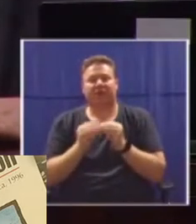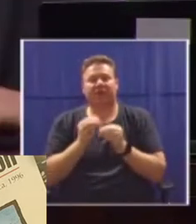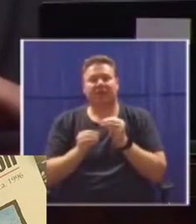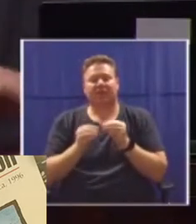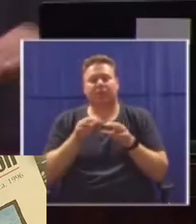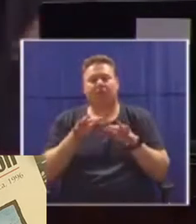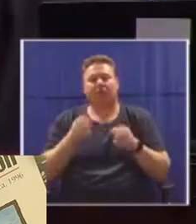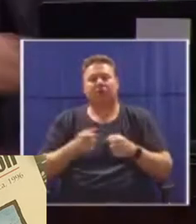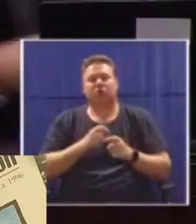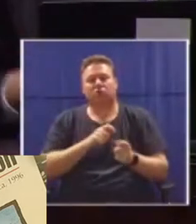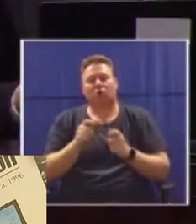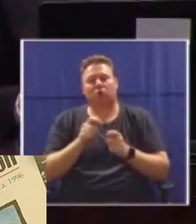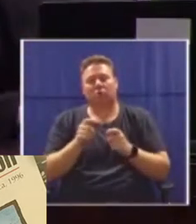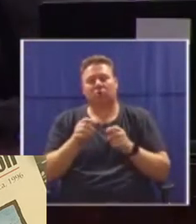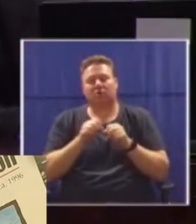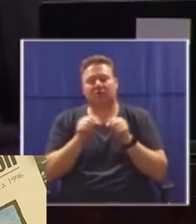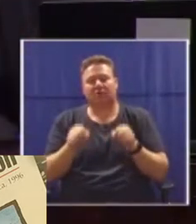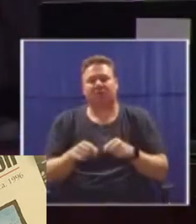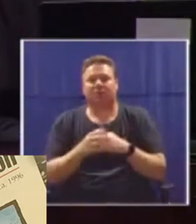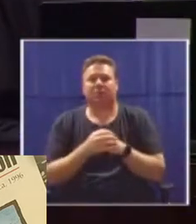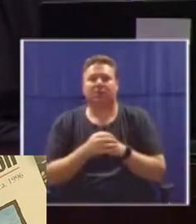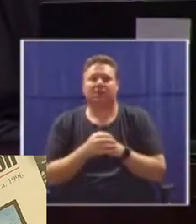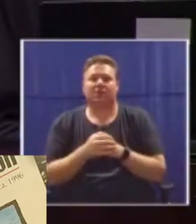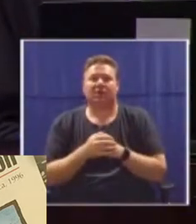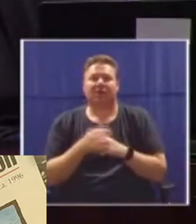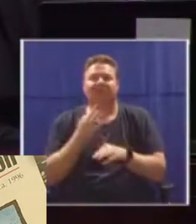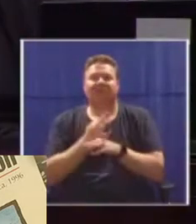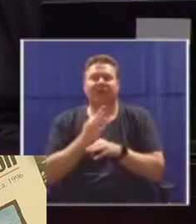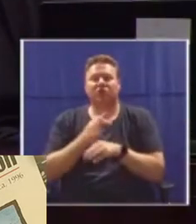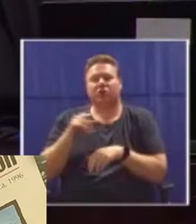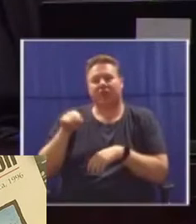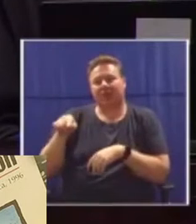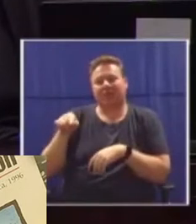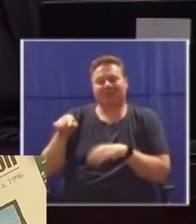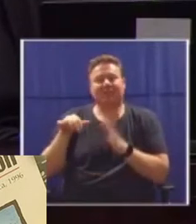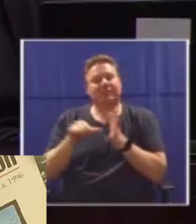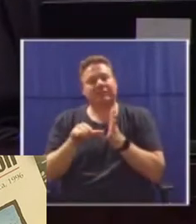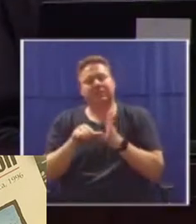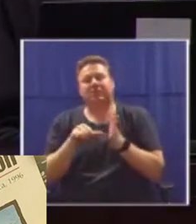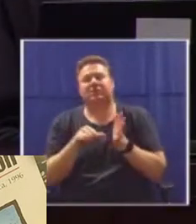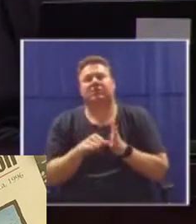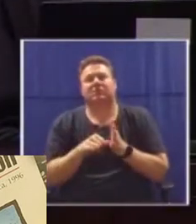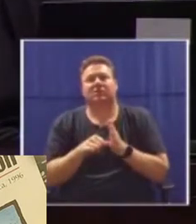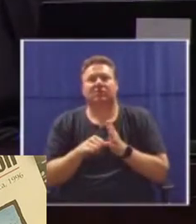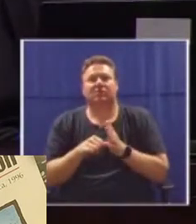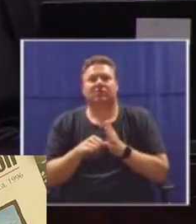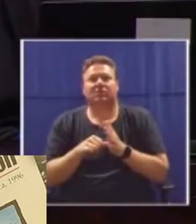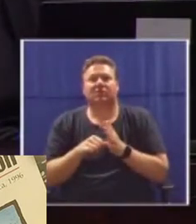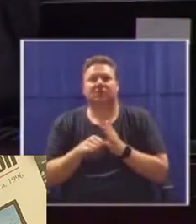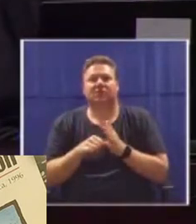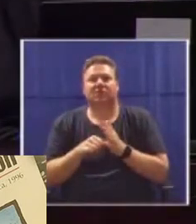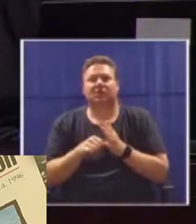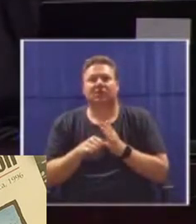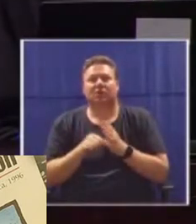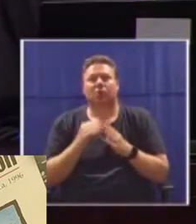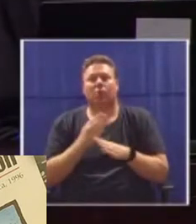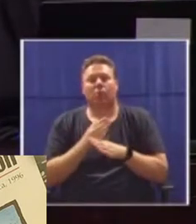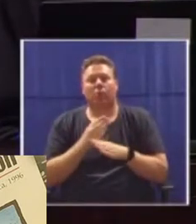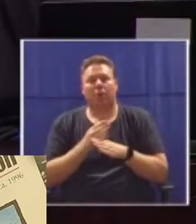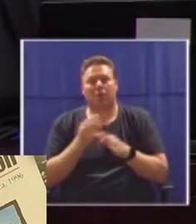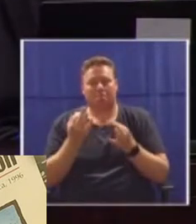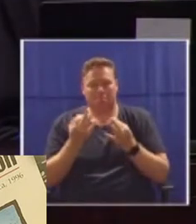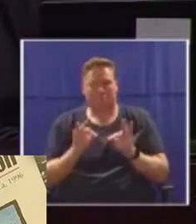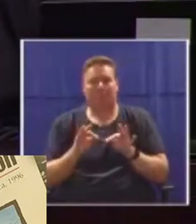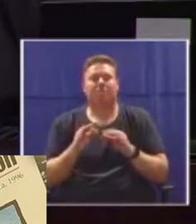the proper and efficient function of the tribunal is a central pillar to the ethical and effective functions of